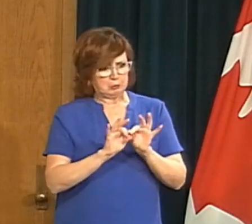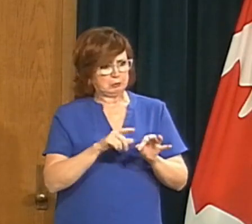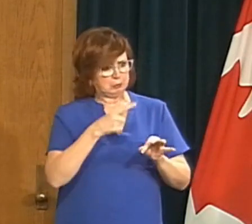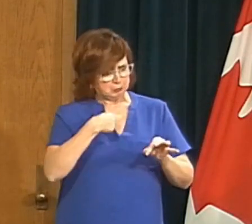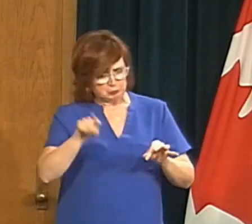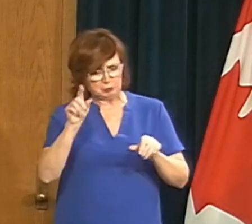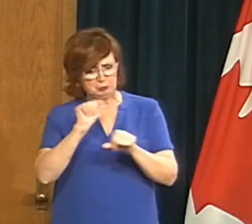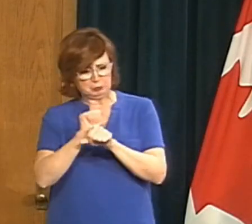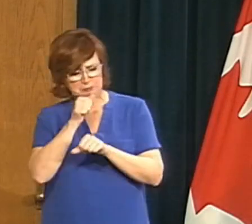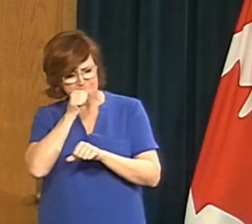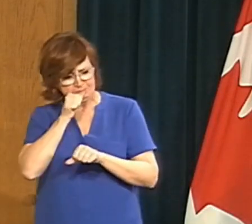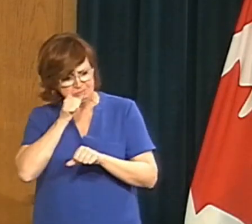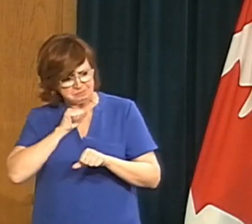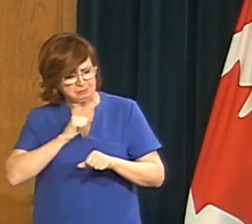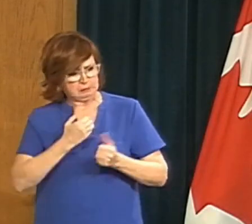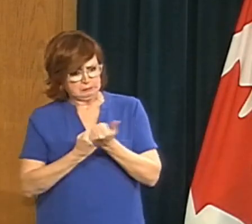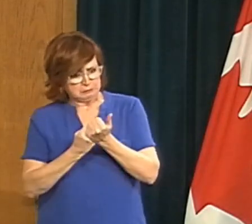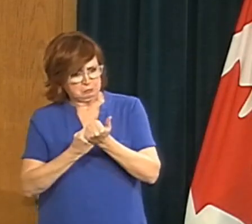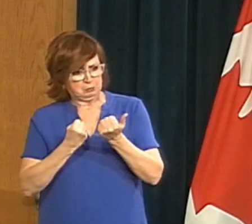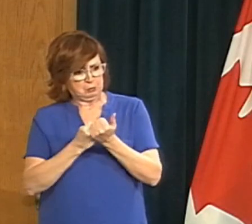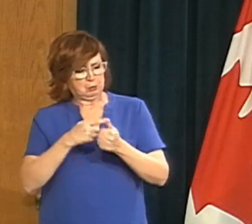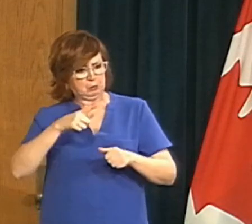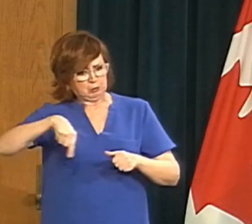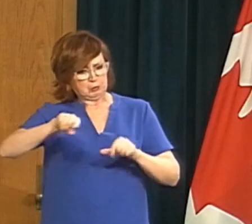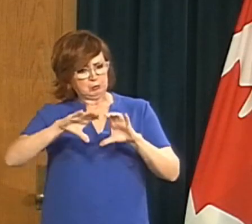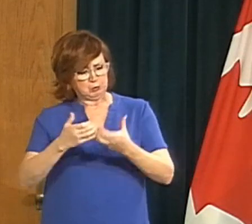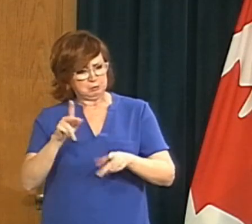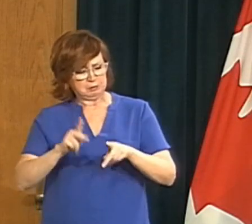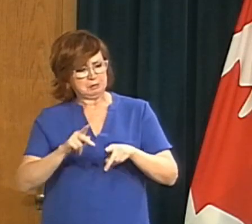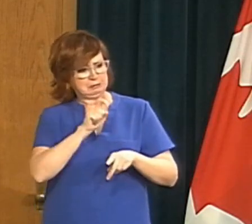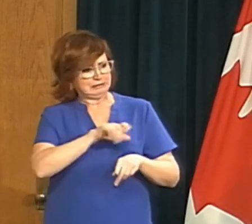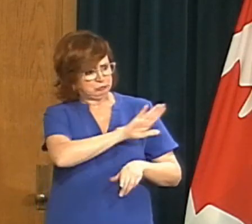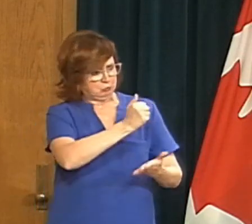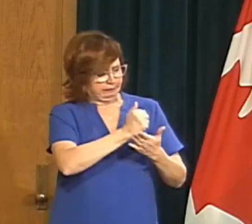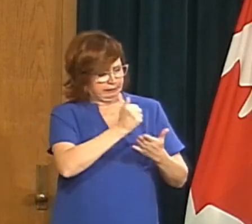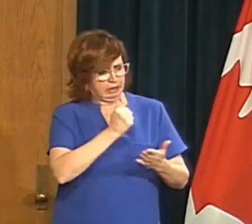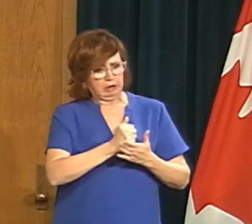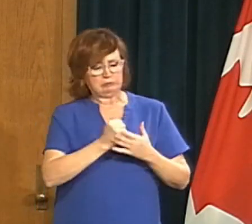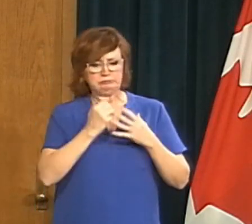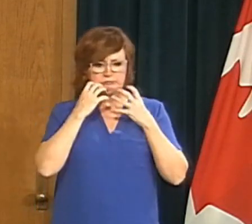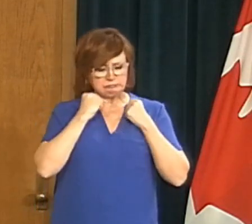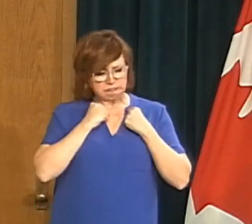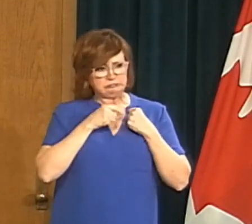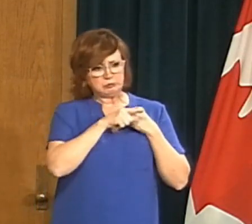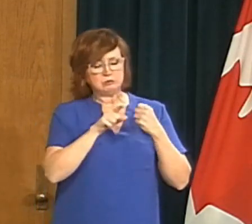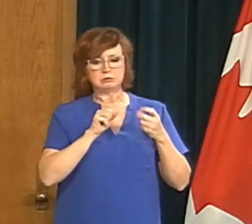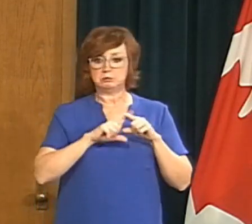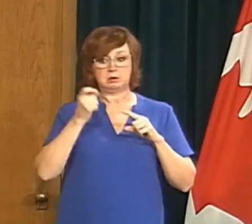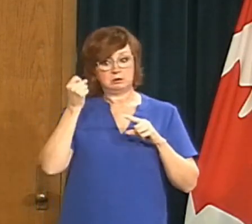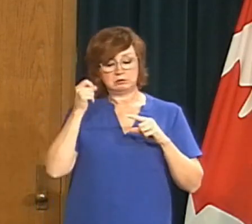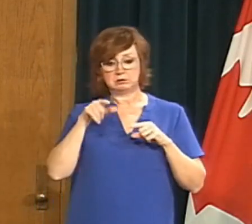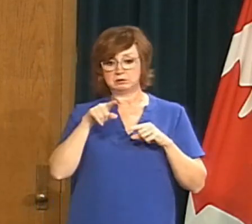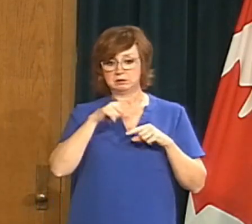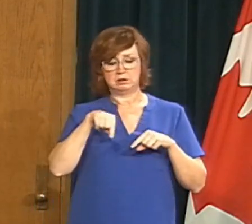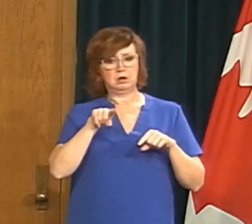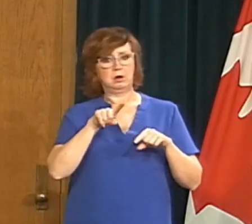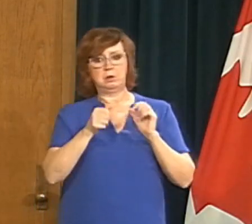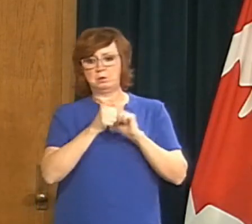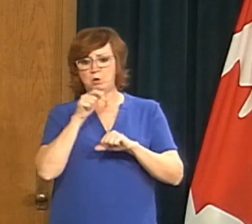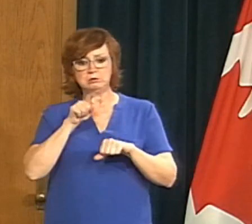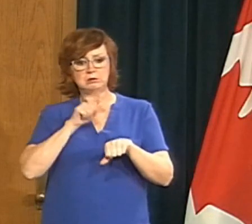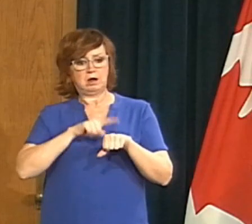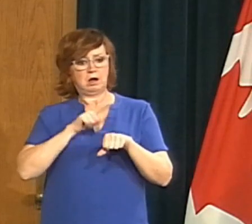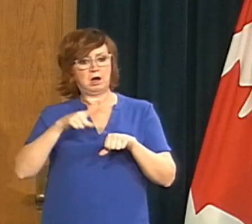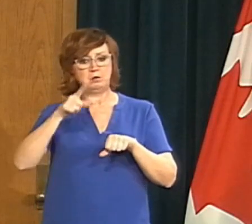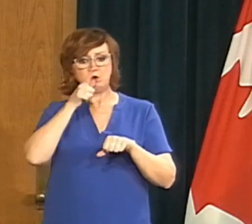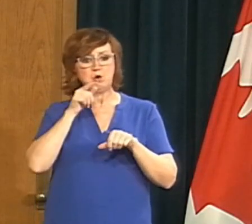residents at this very challenging time. It's worth noting that many residents in these facilities would normally receive much support from family